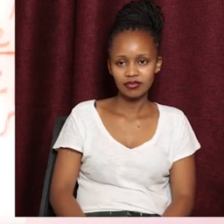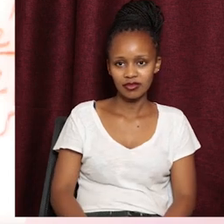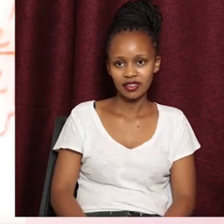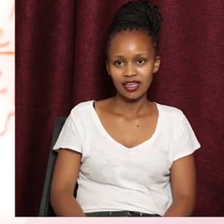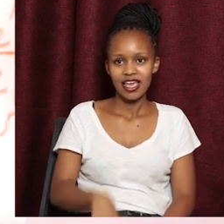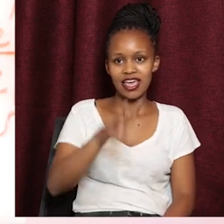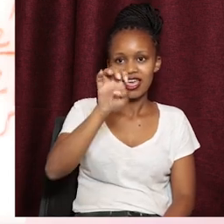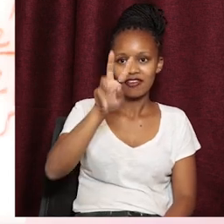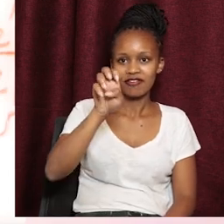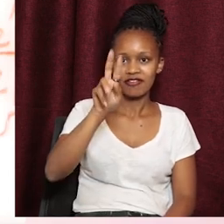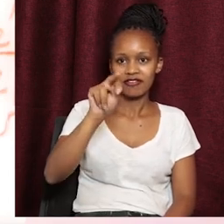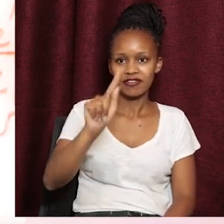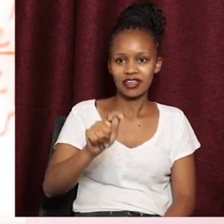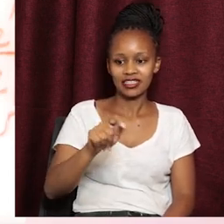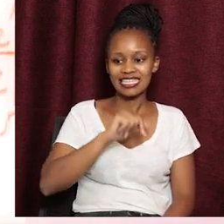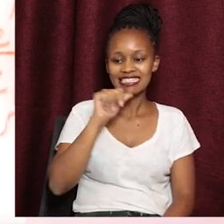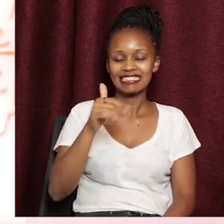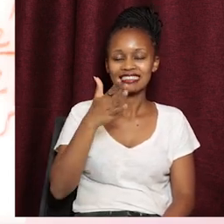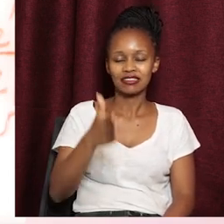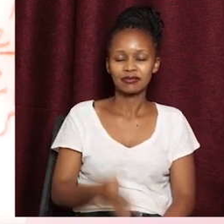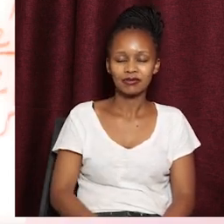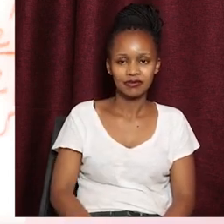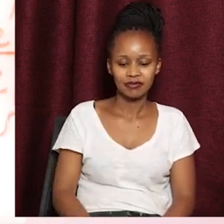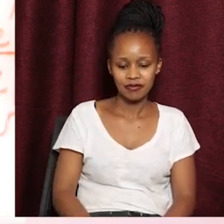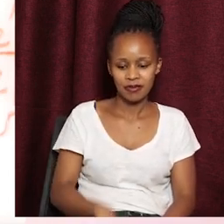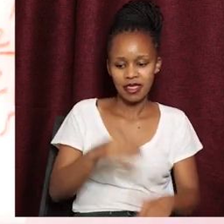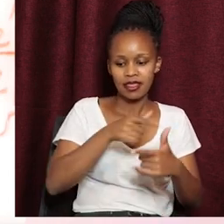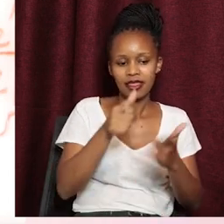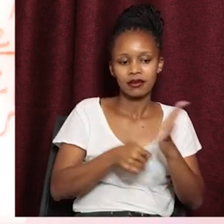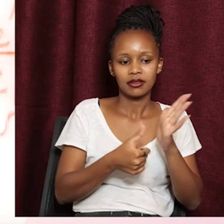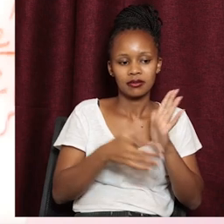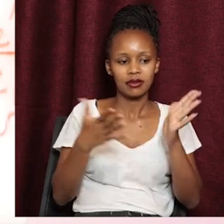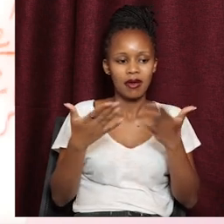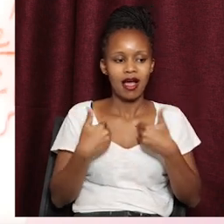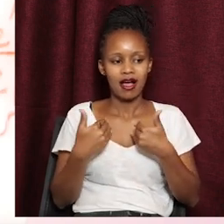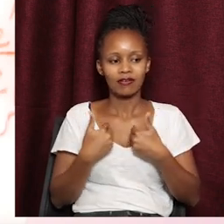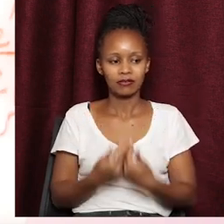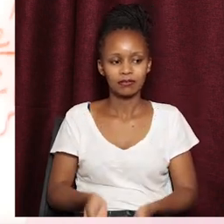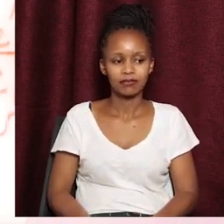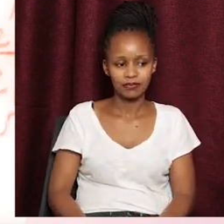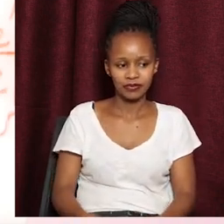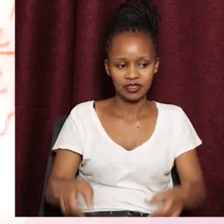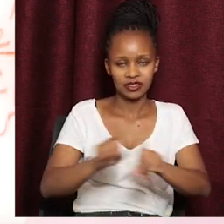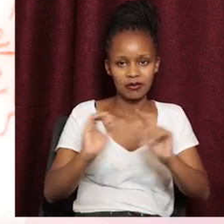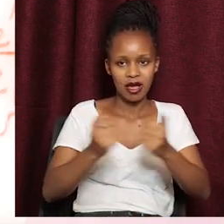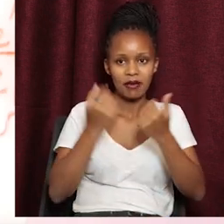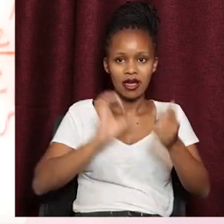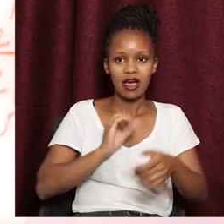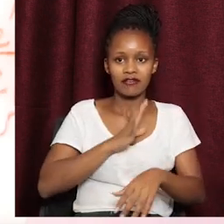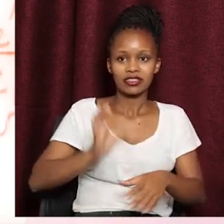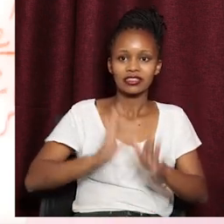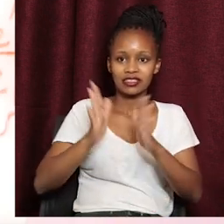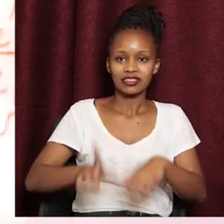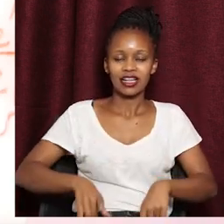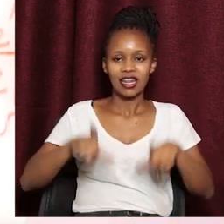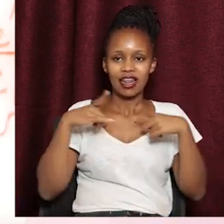is concocted, then there'll be a problem. The same happens in our Christian life. Do we really